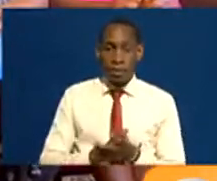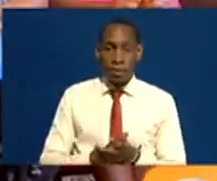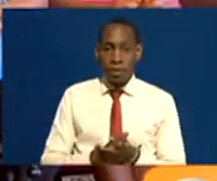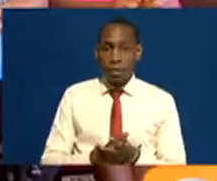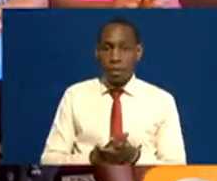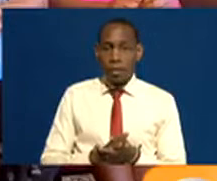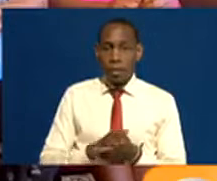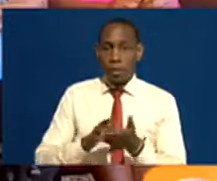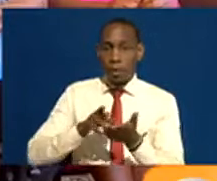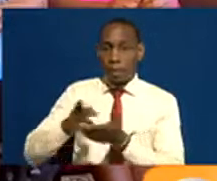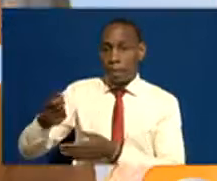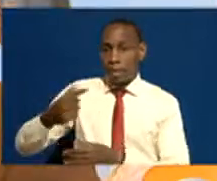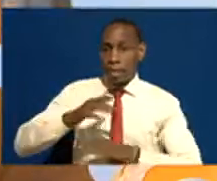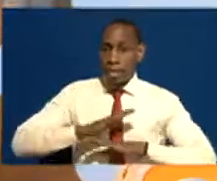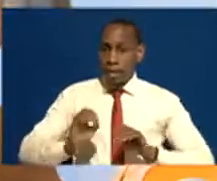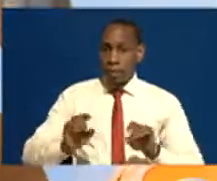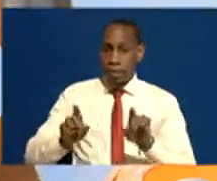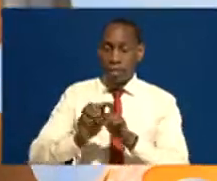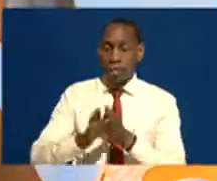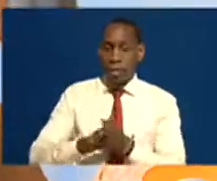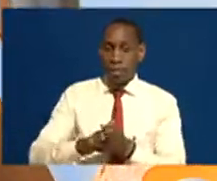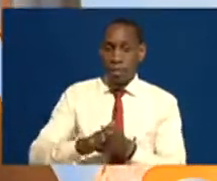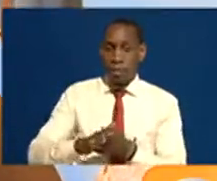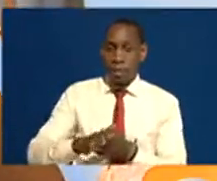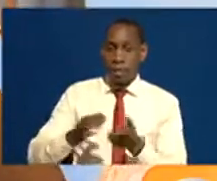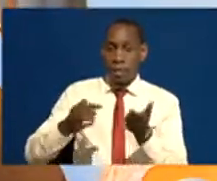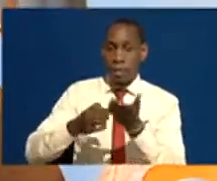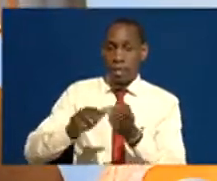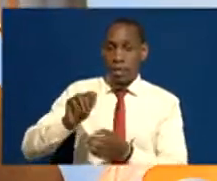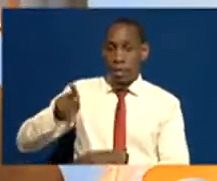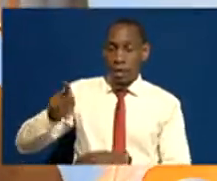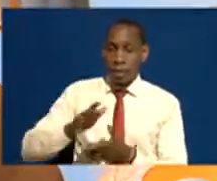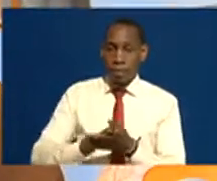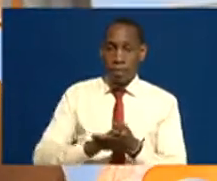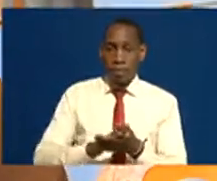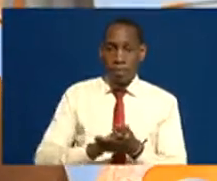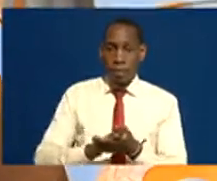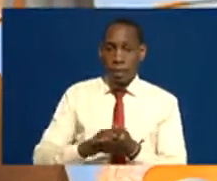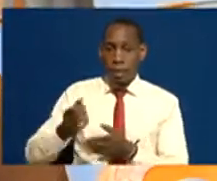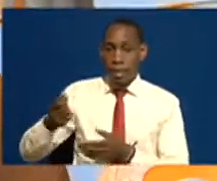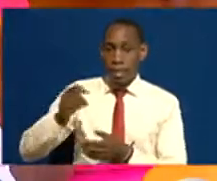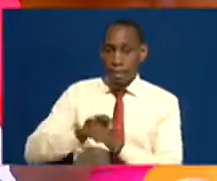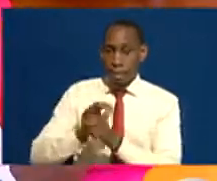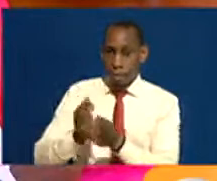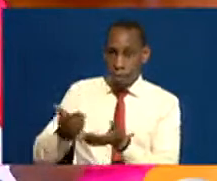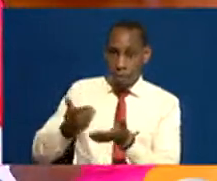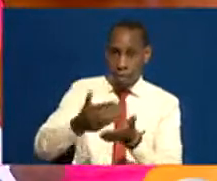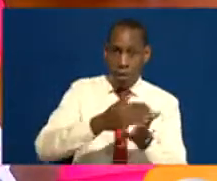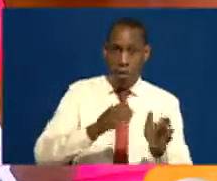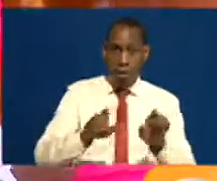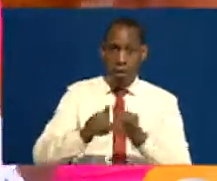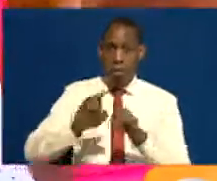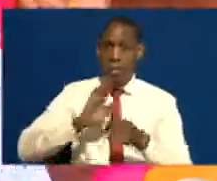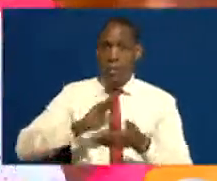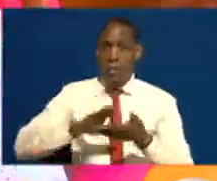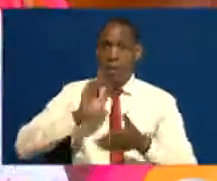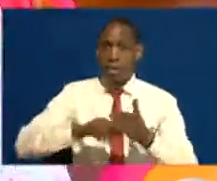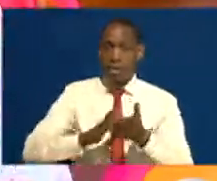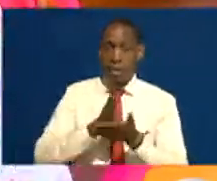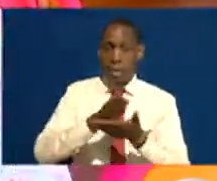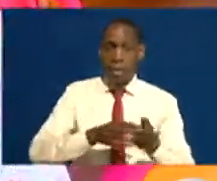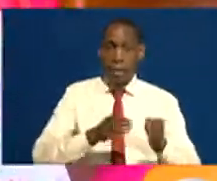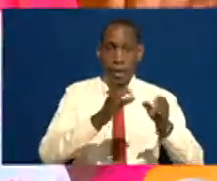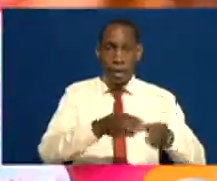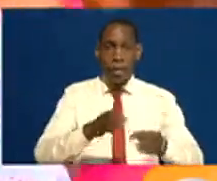adequately compensated, with taxi hailing app companies taking a majority of their earnings. They further stated that some of the